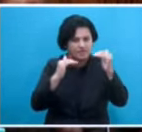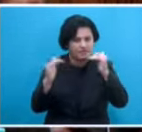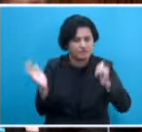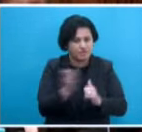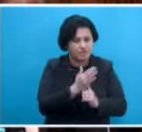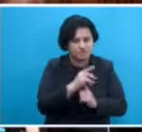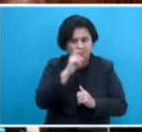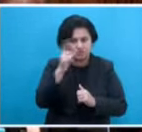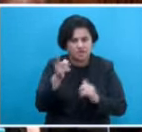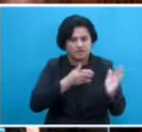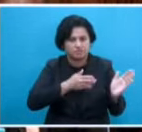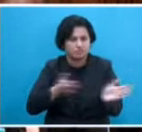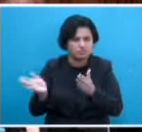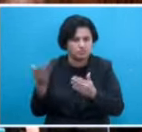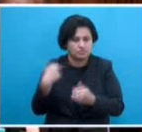be moved.